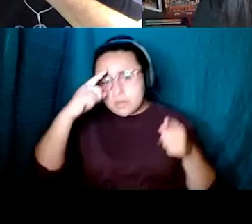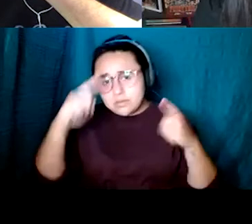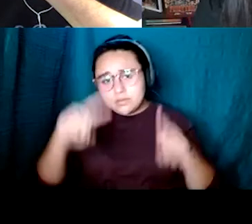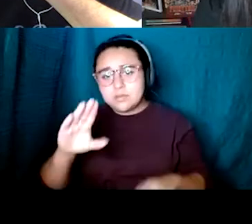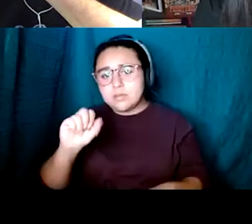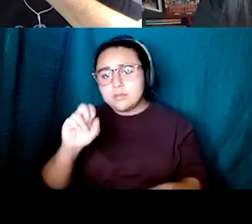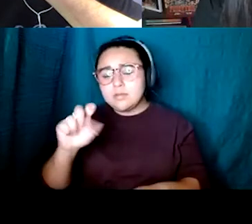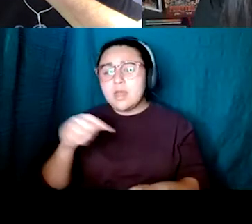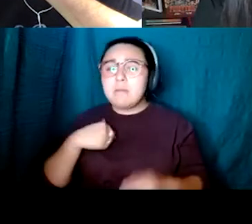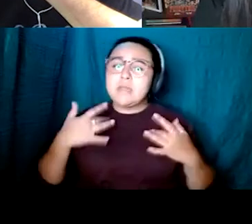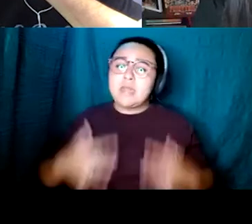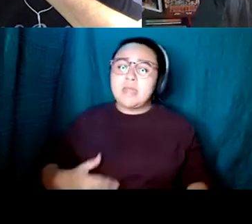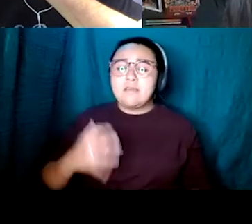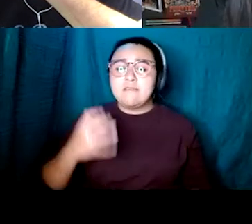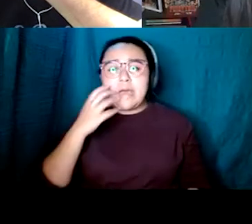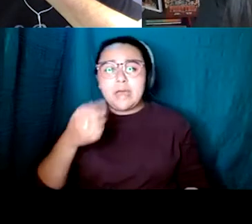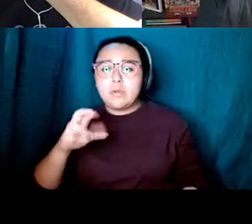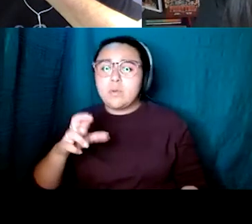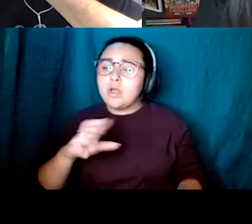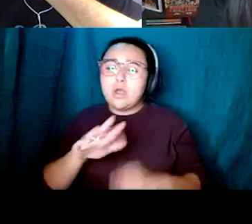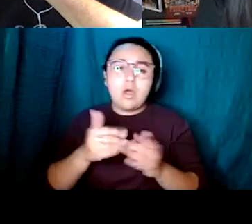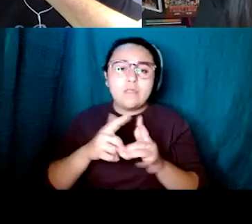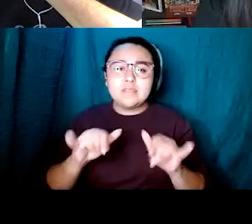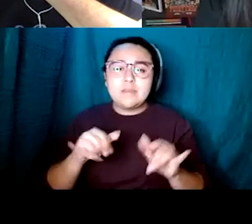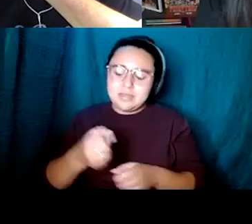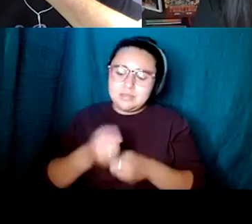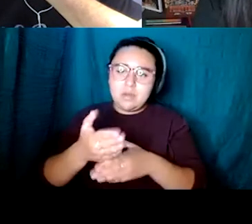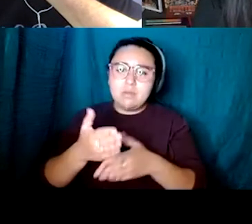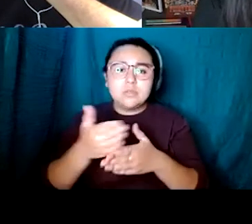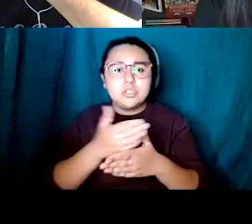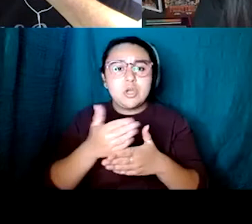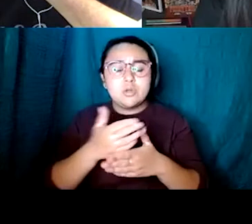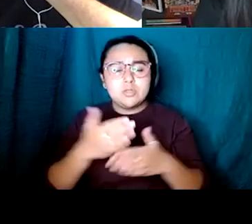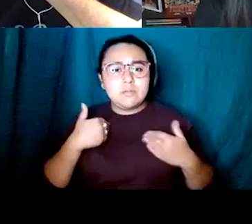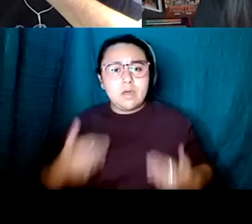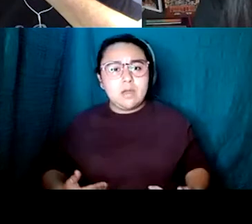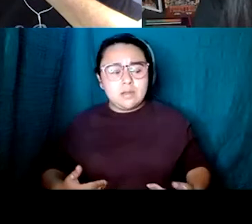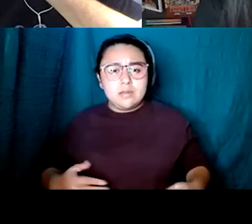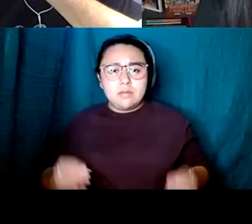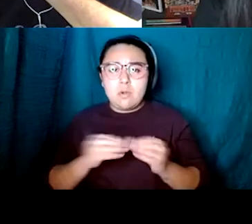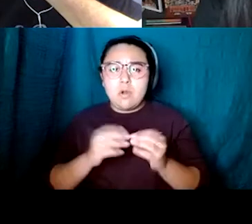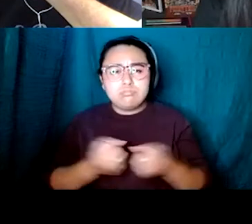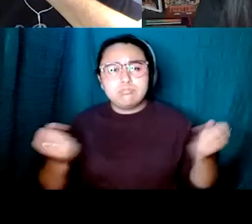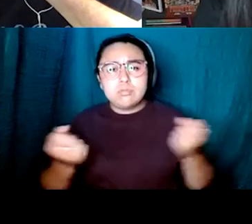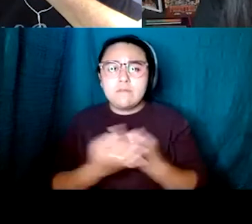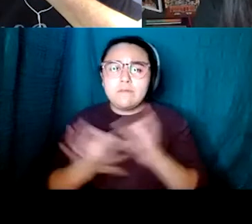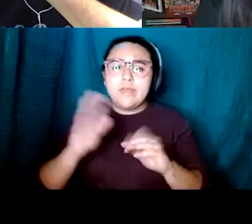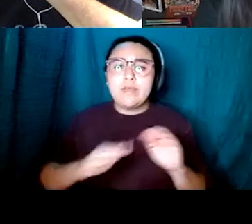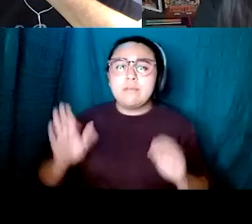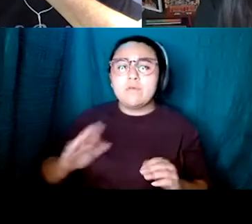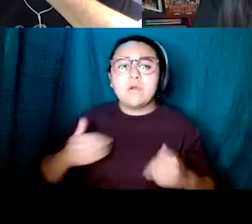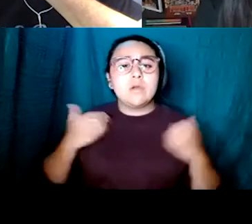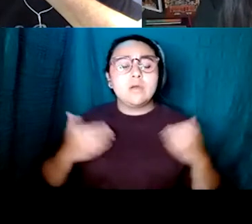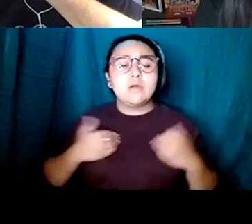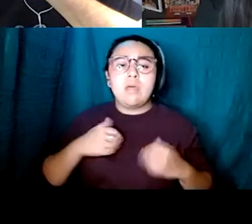fat, and queer all at once. This poem shares its body more freely than it did when it was younger and unsure of what it